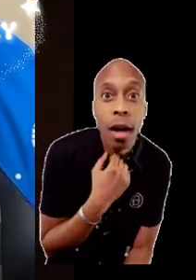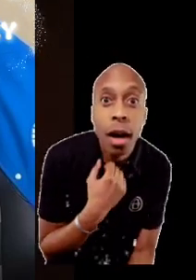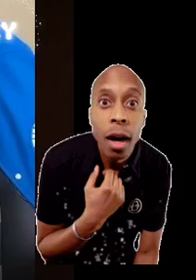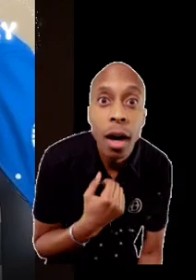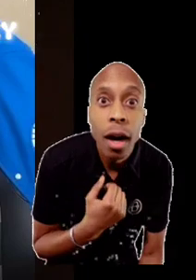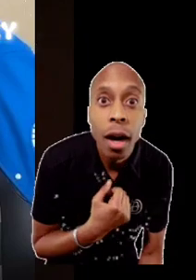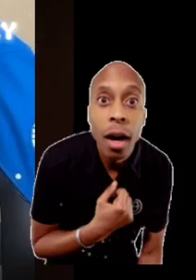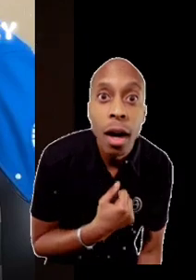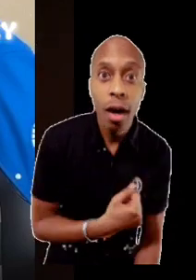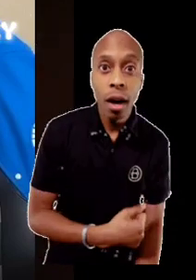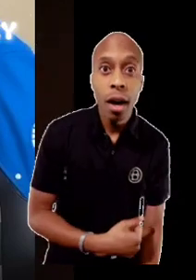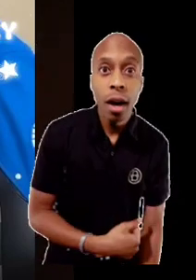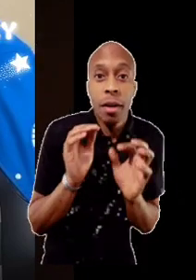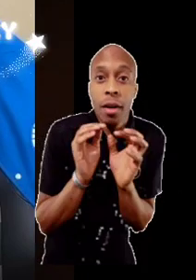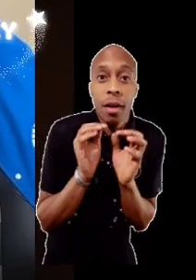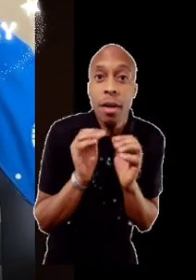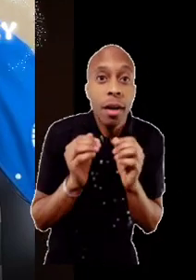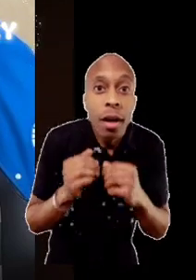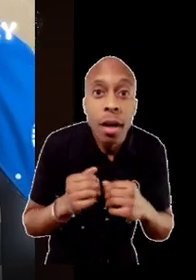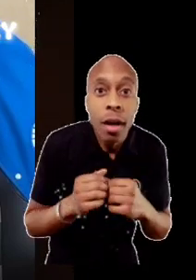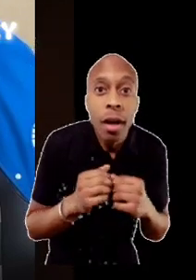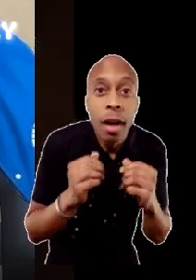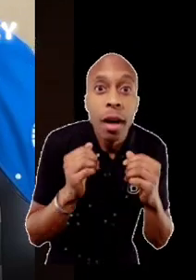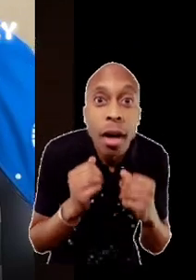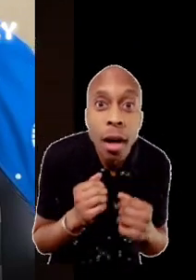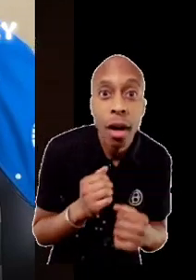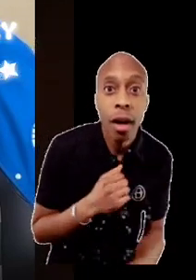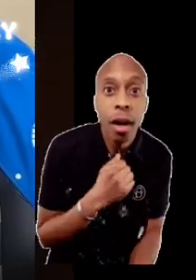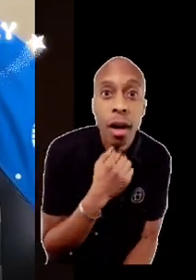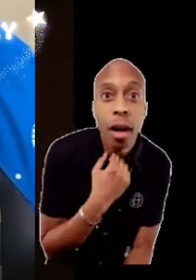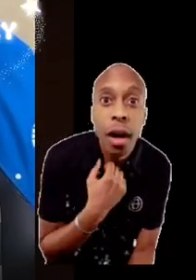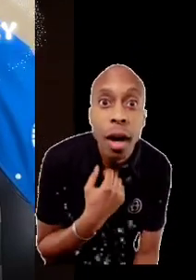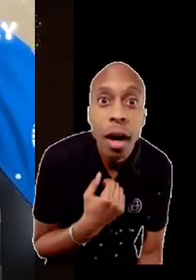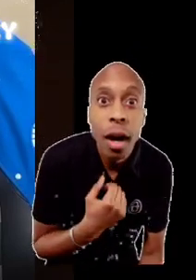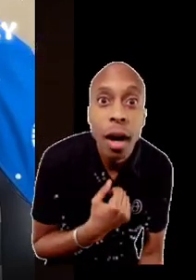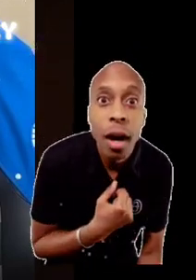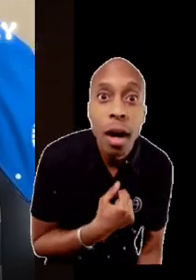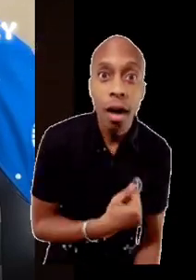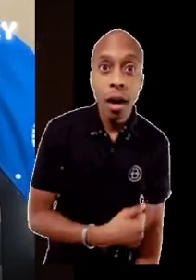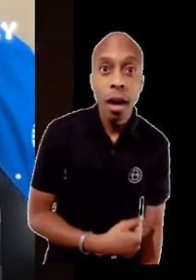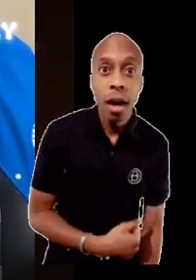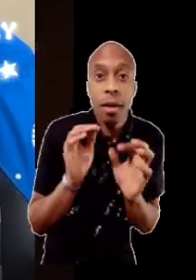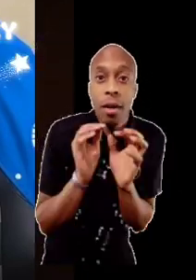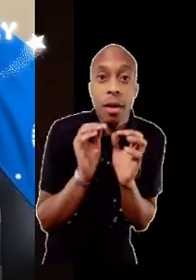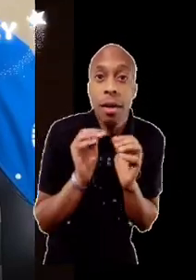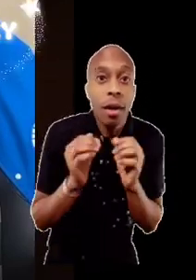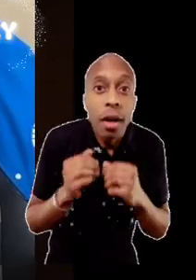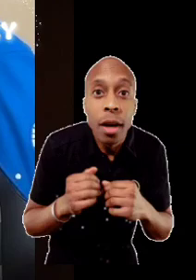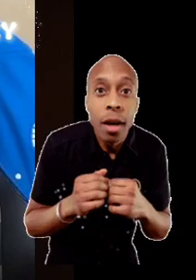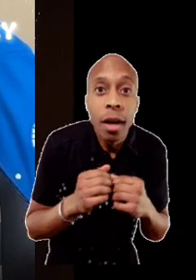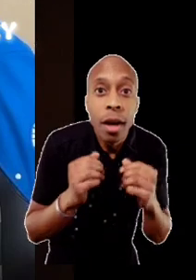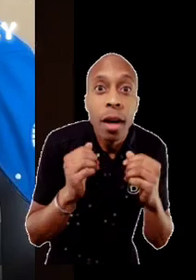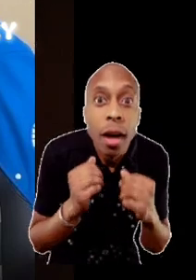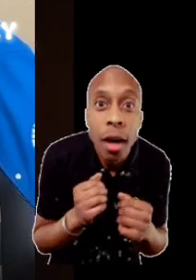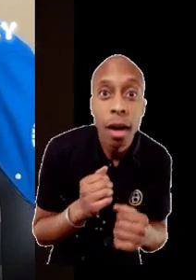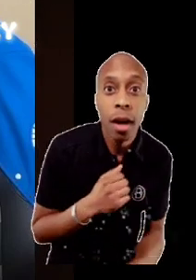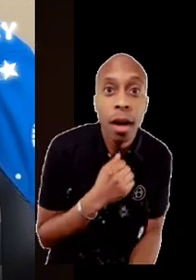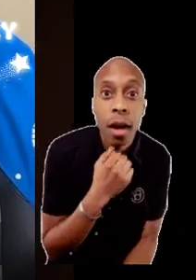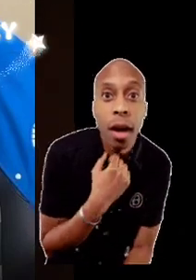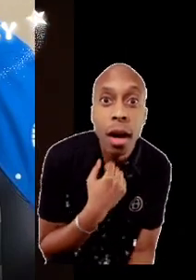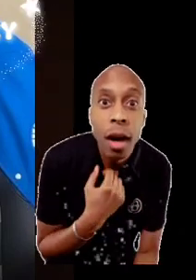Americanized. I am from a stage in Jamaica. Bad man carry them liquor Bible and them gun and them kerchief.